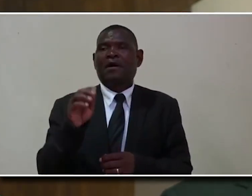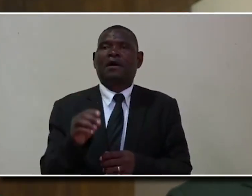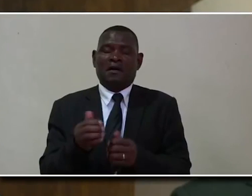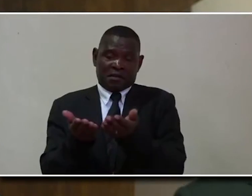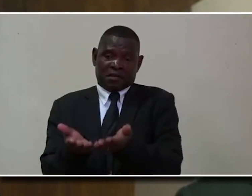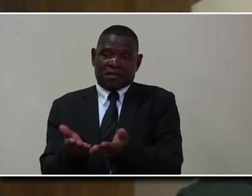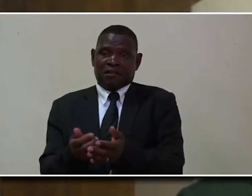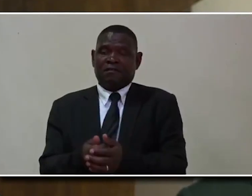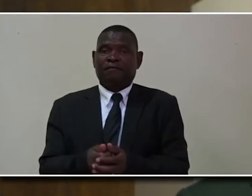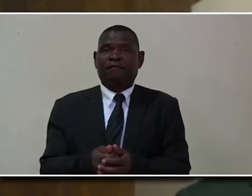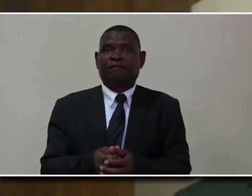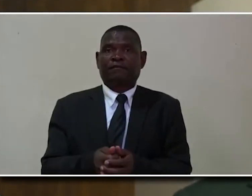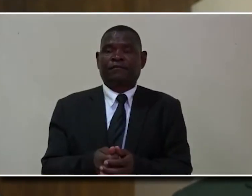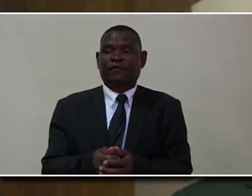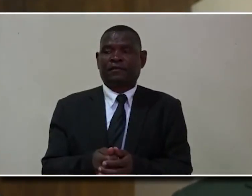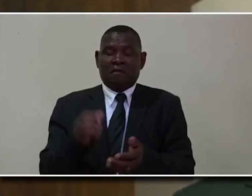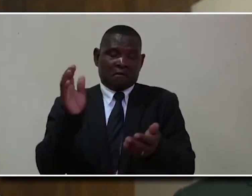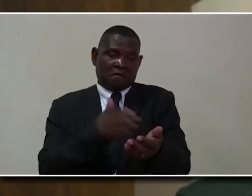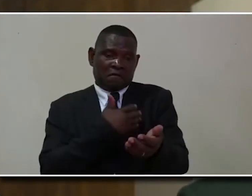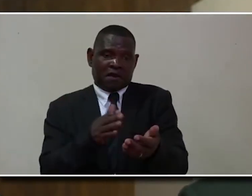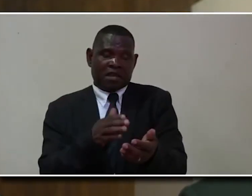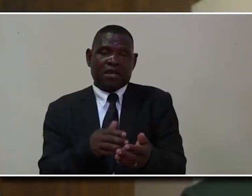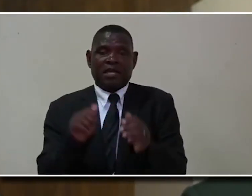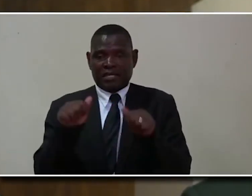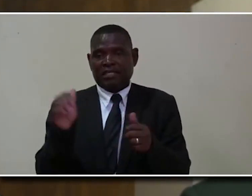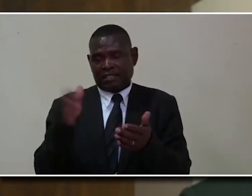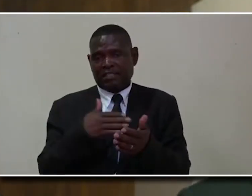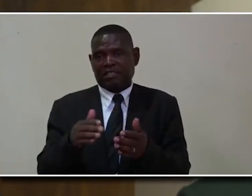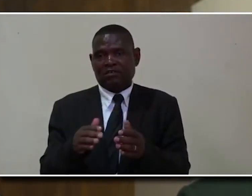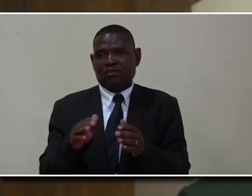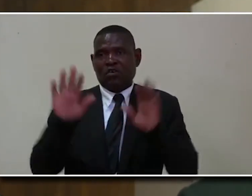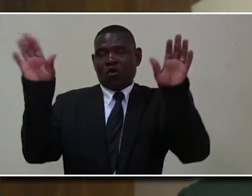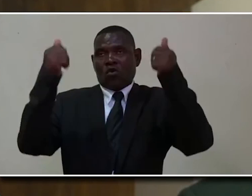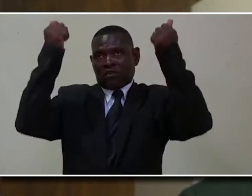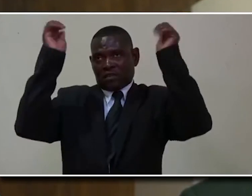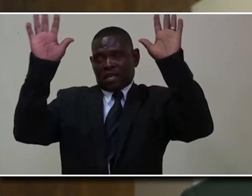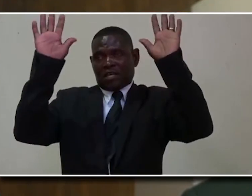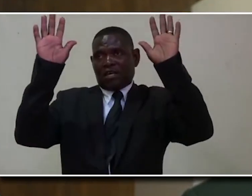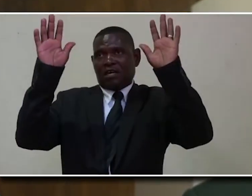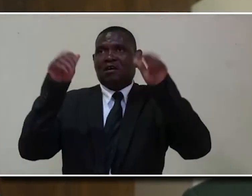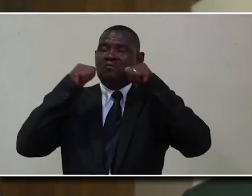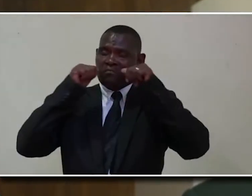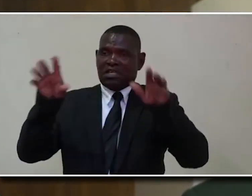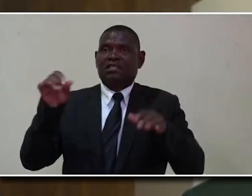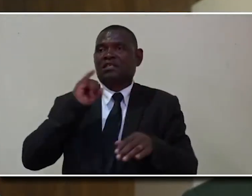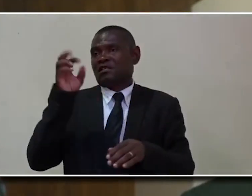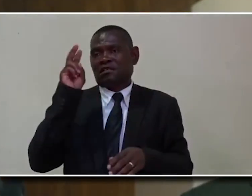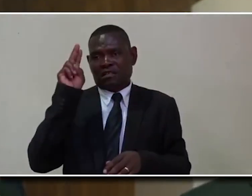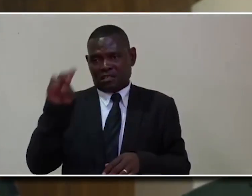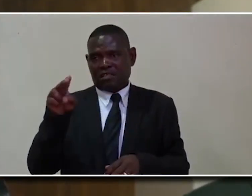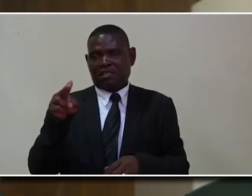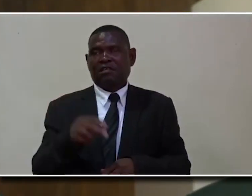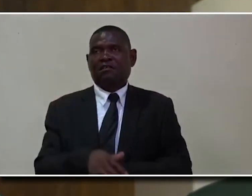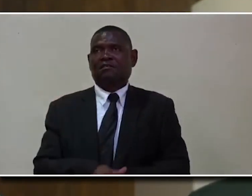and sing, "Hosanna, blessed is he." Oimba ndi wa organ azakhala ndi kuimba nyimbo, "Hosanna, ngodala